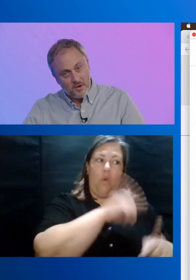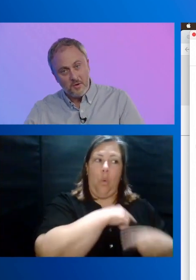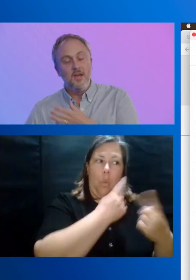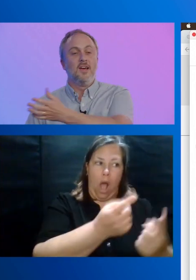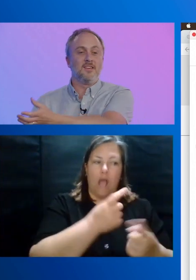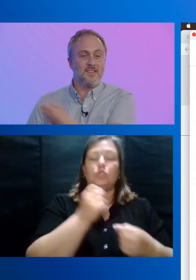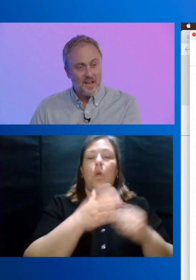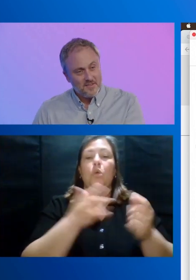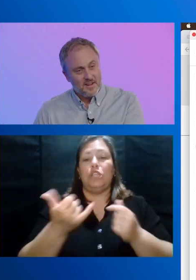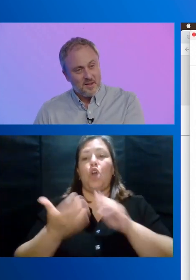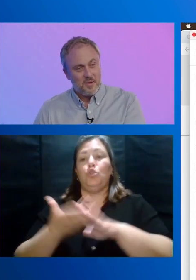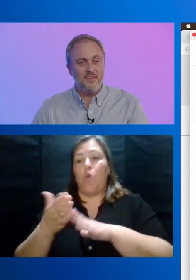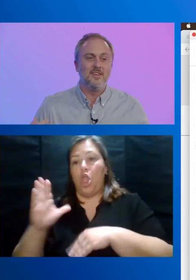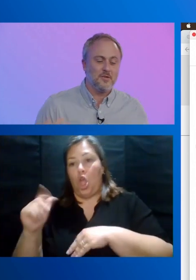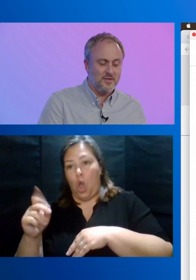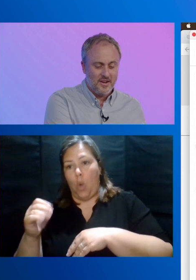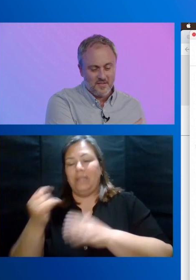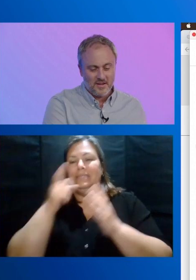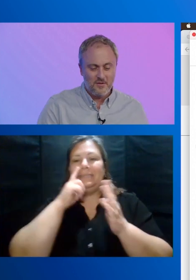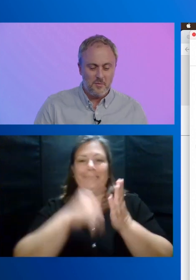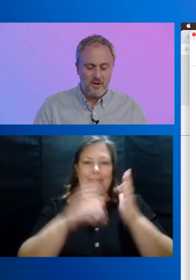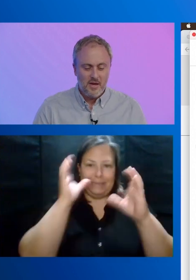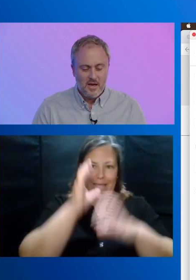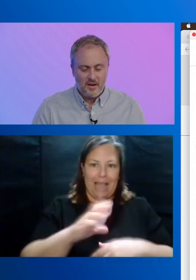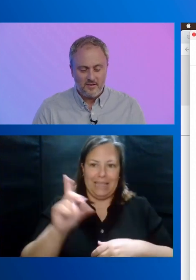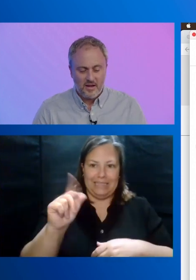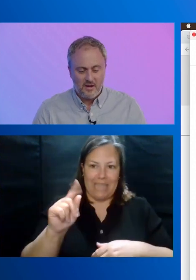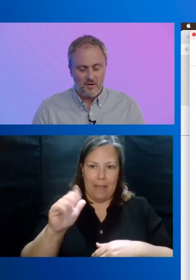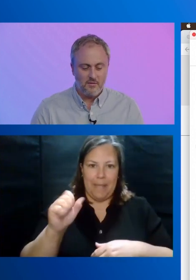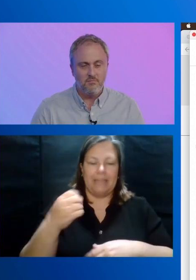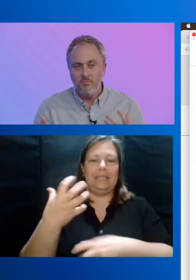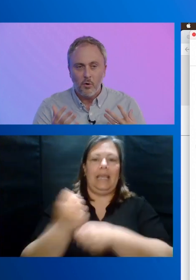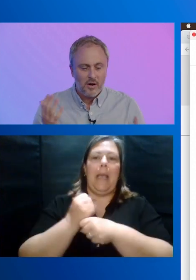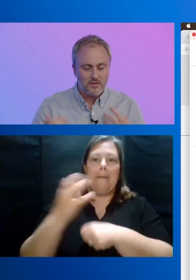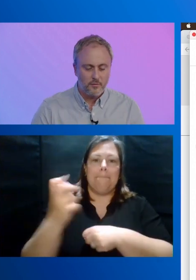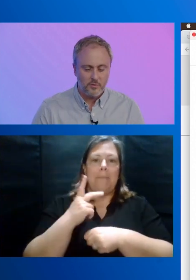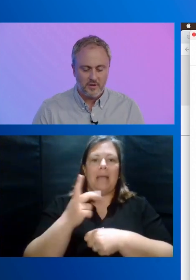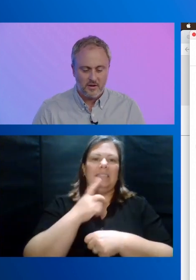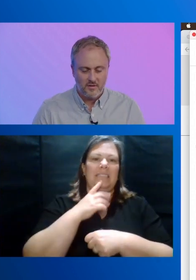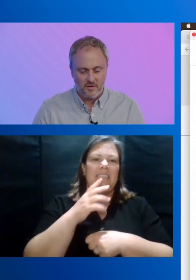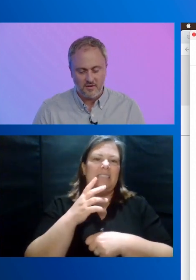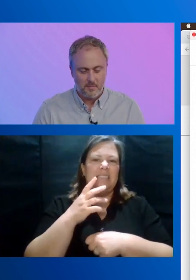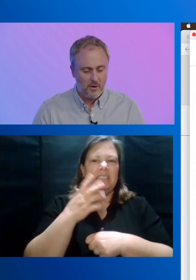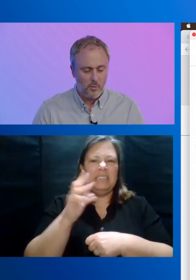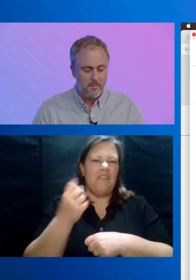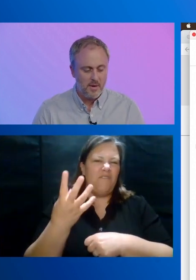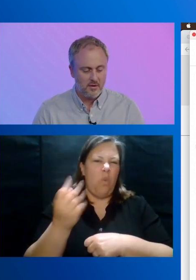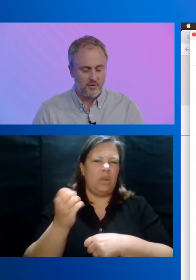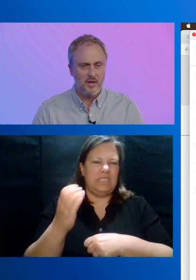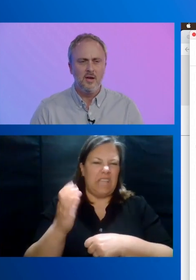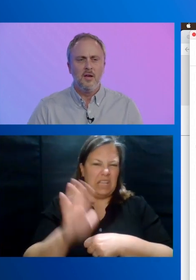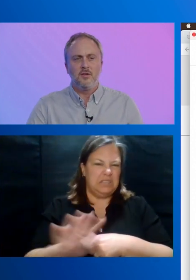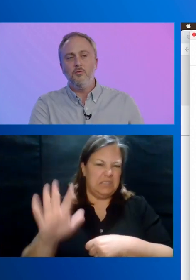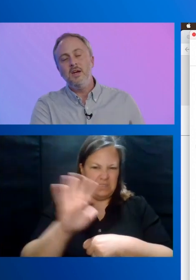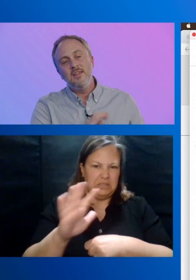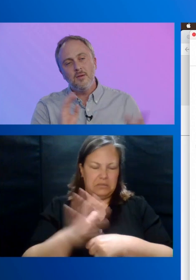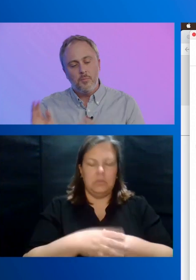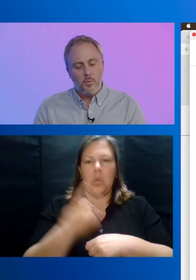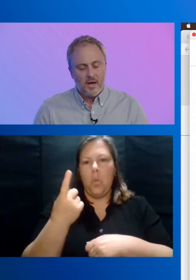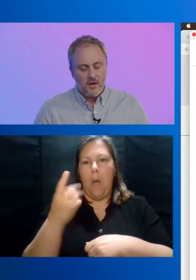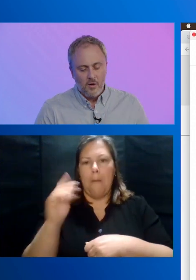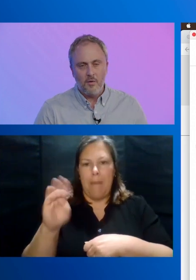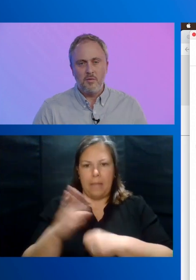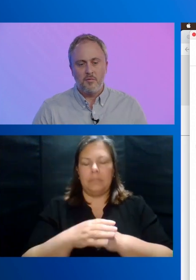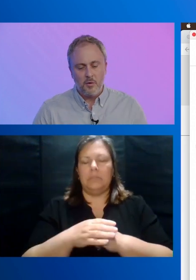run the code. It's scanned the database, and it's returned that to me. And it's taken more or less 4 seconds, and it's about 1 meg, right? So a really